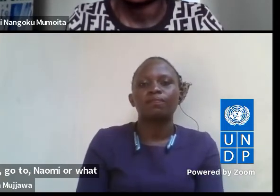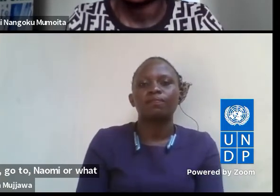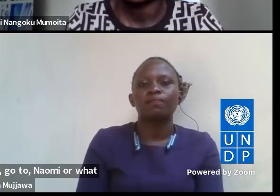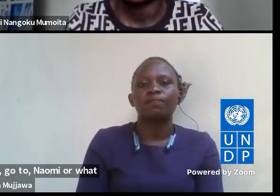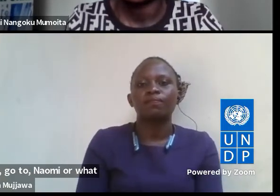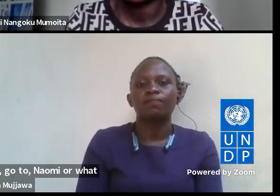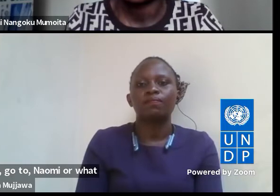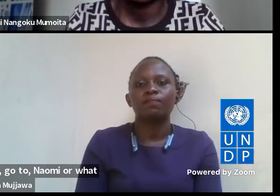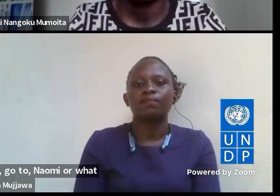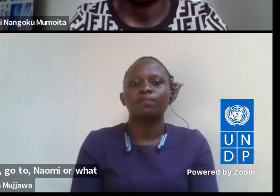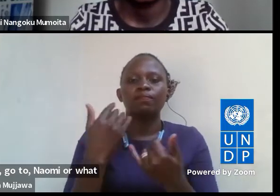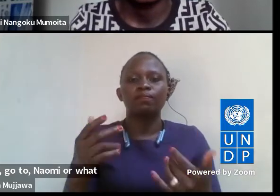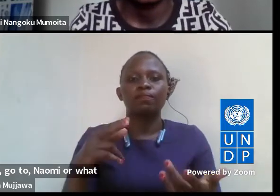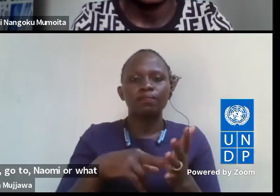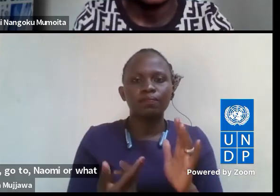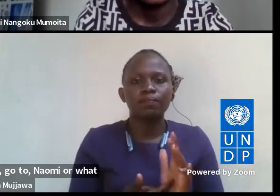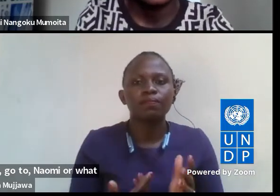the likes of